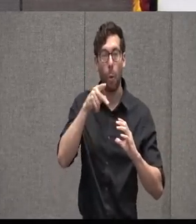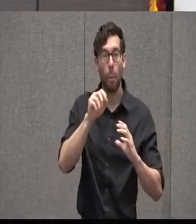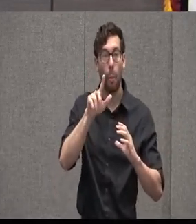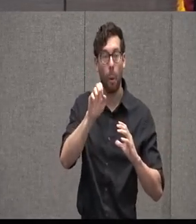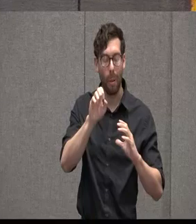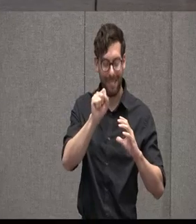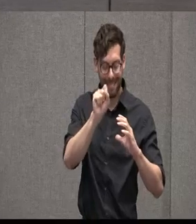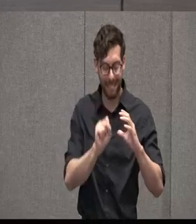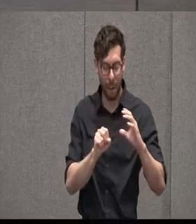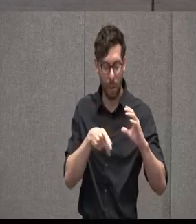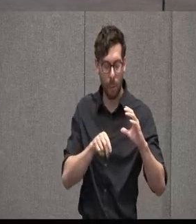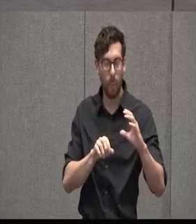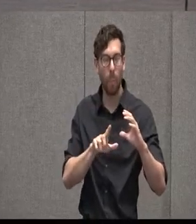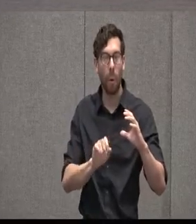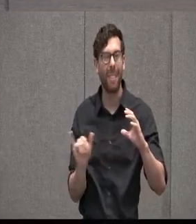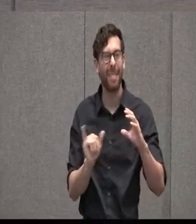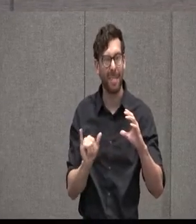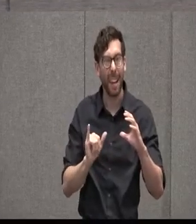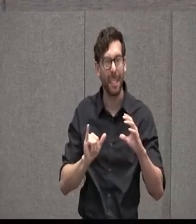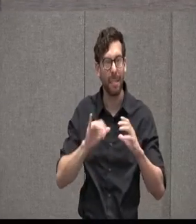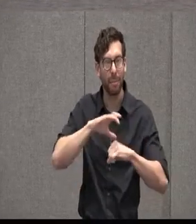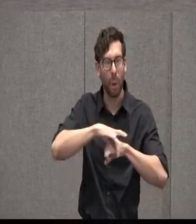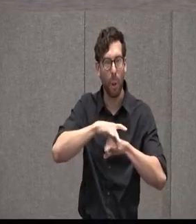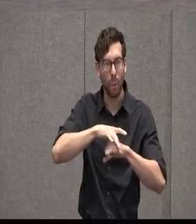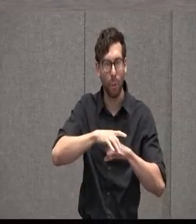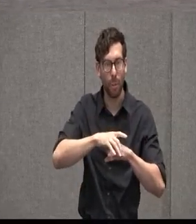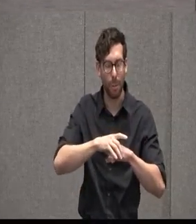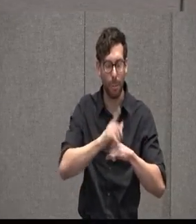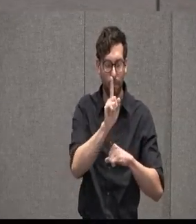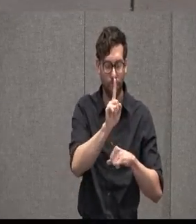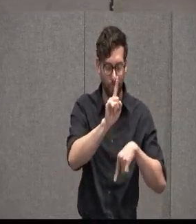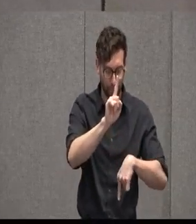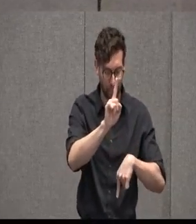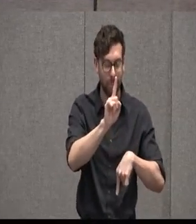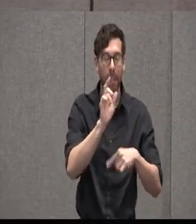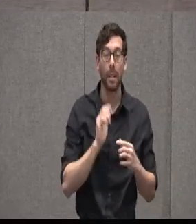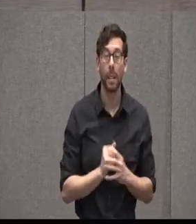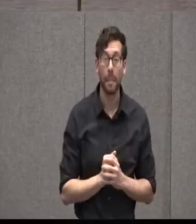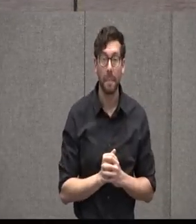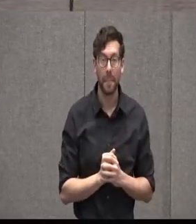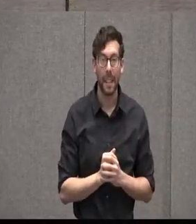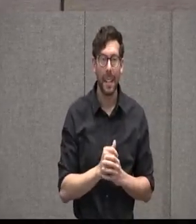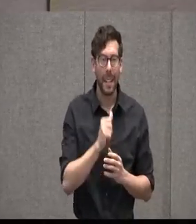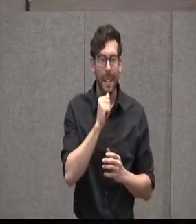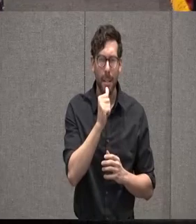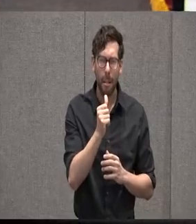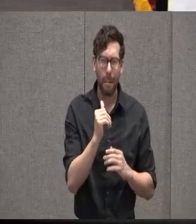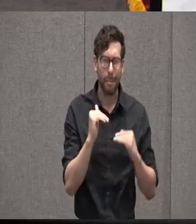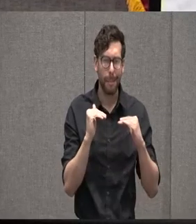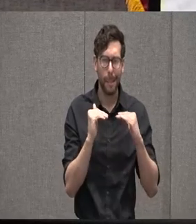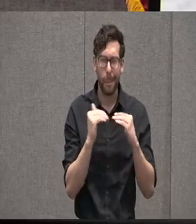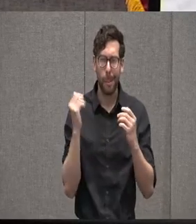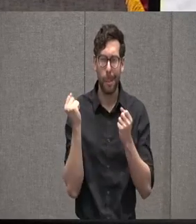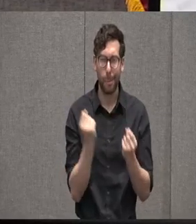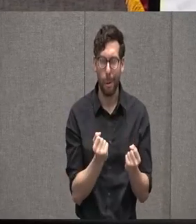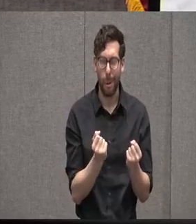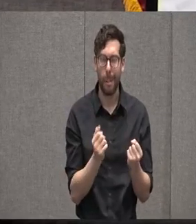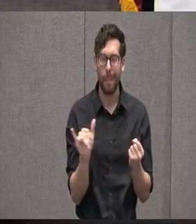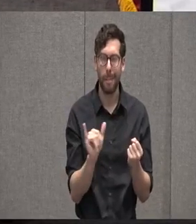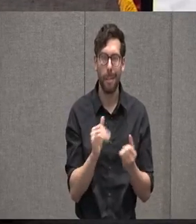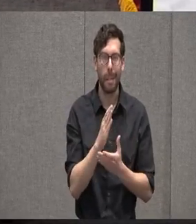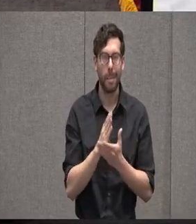strong as maybe some of the magnets we're going to be looking at here. So let's see if you